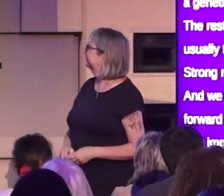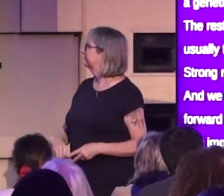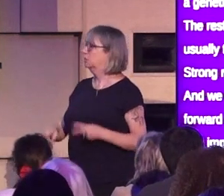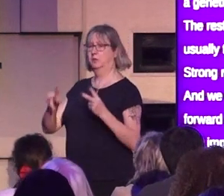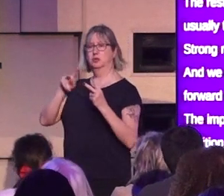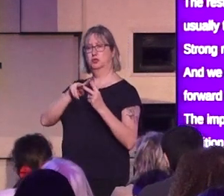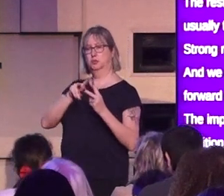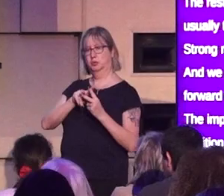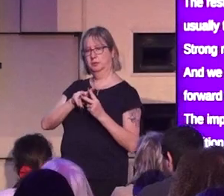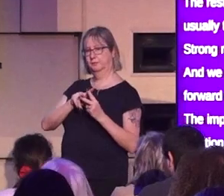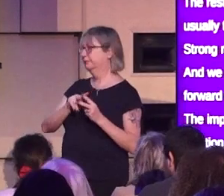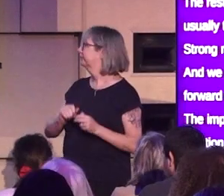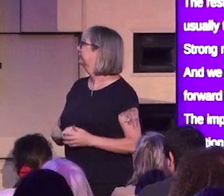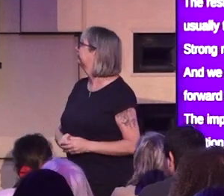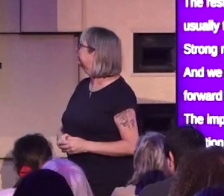main types,